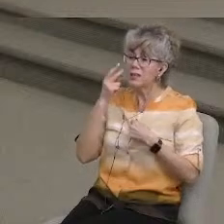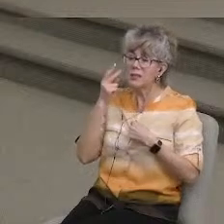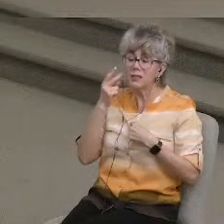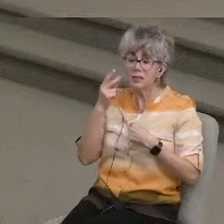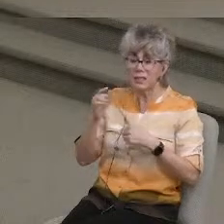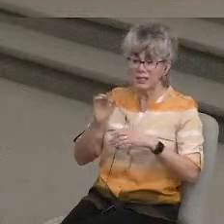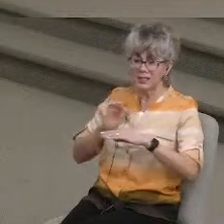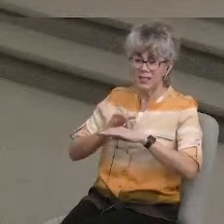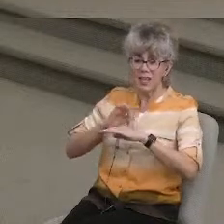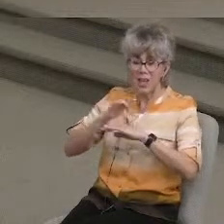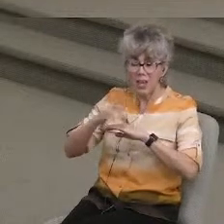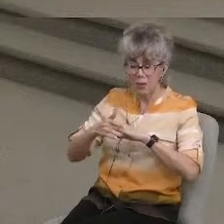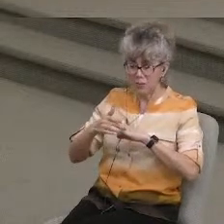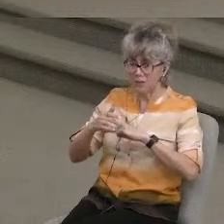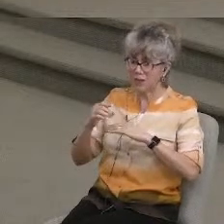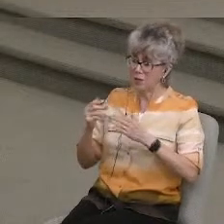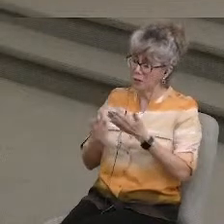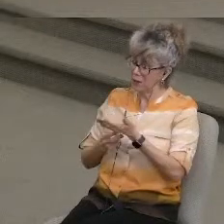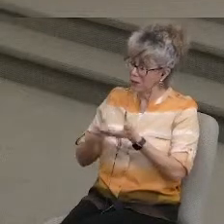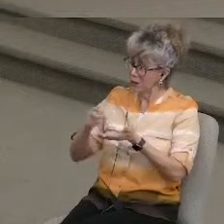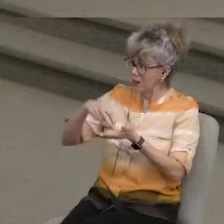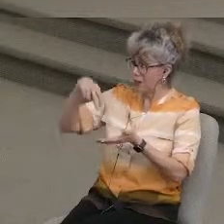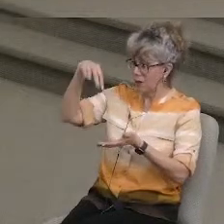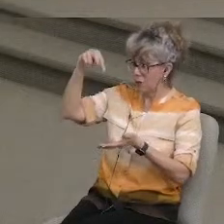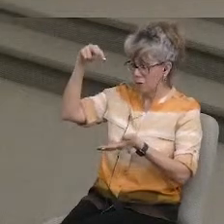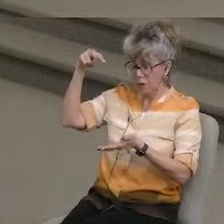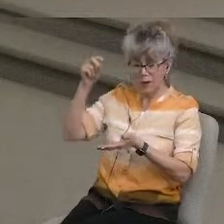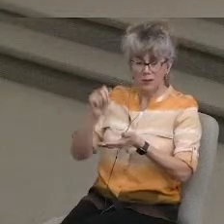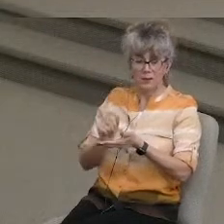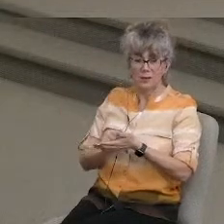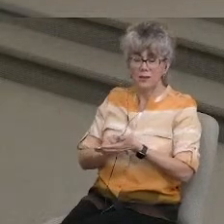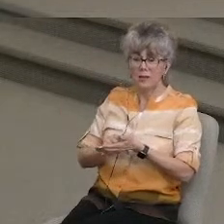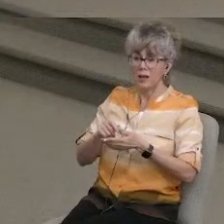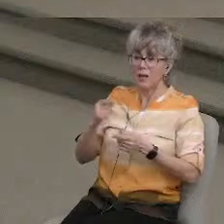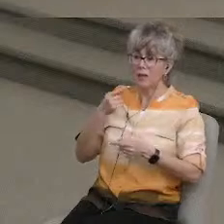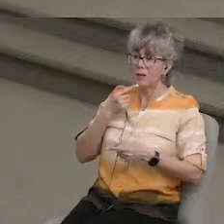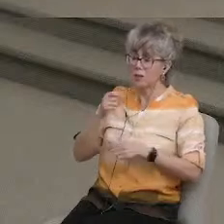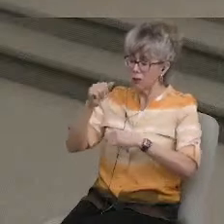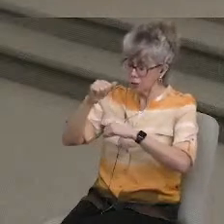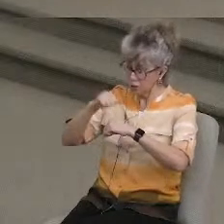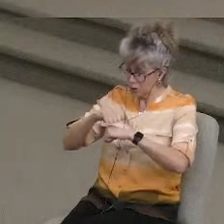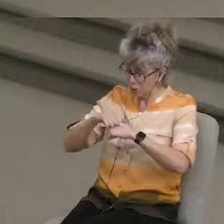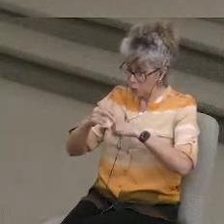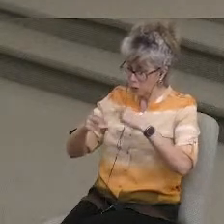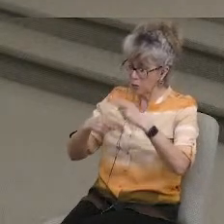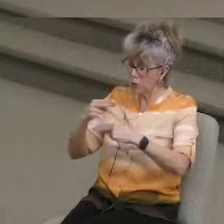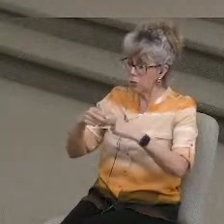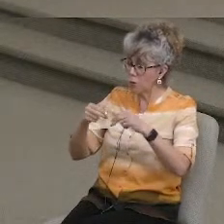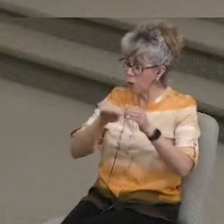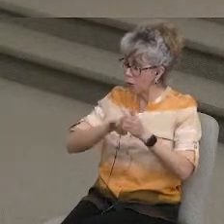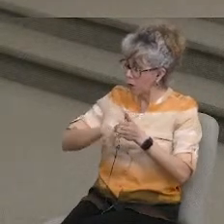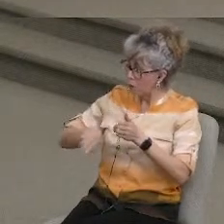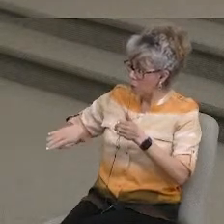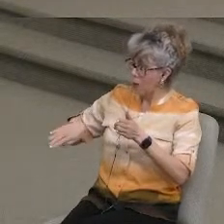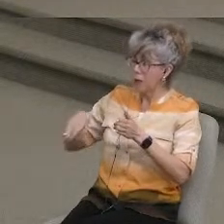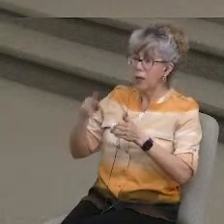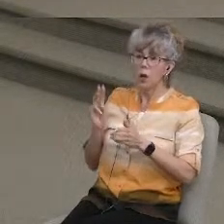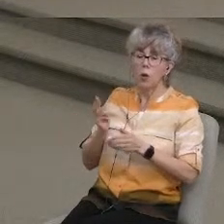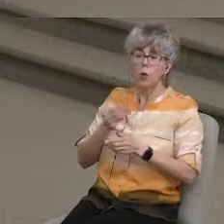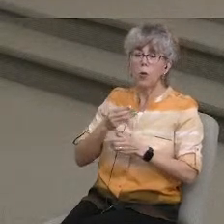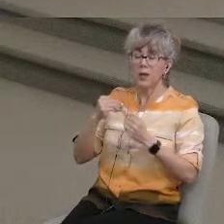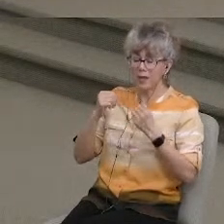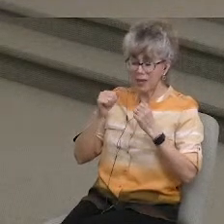that grave and arise from it to walk in newness of life. The stone was rolled away so that we could have